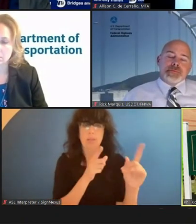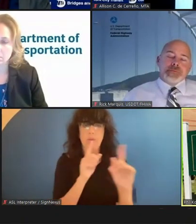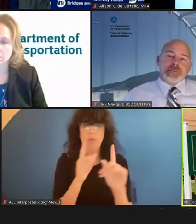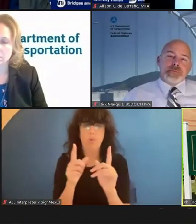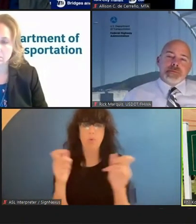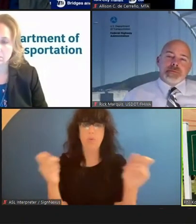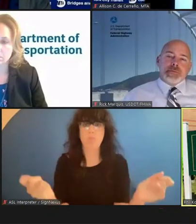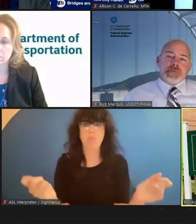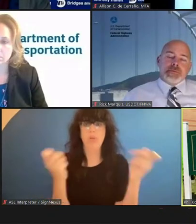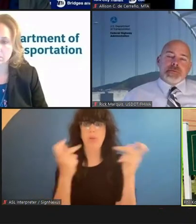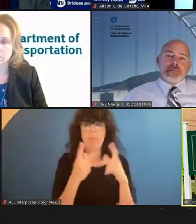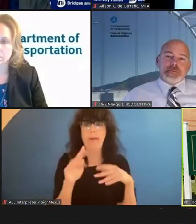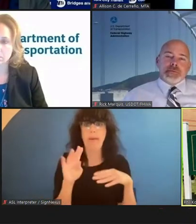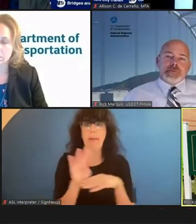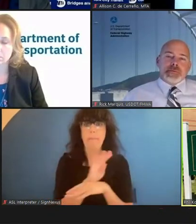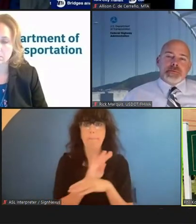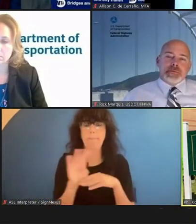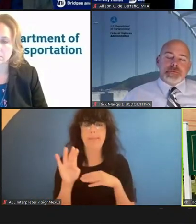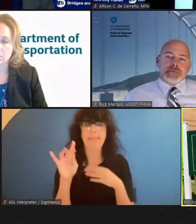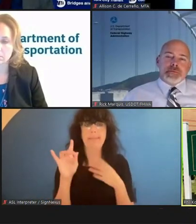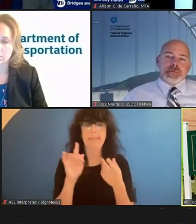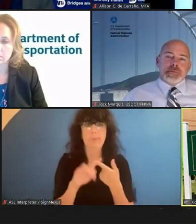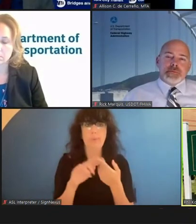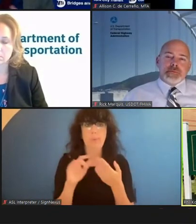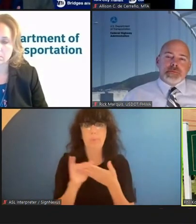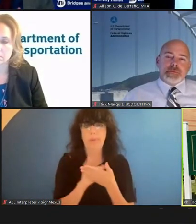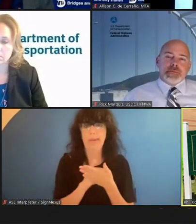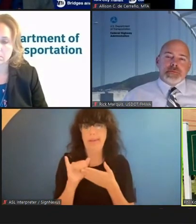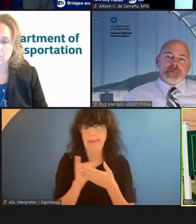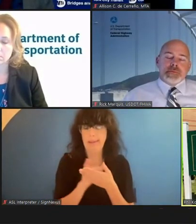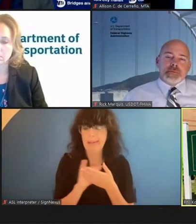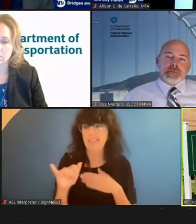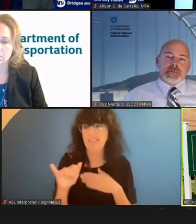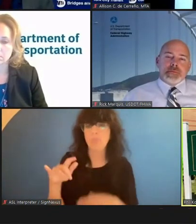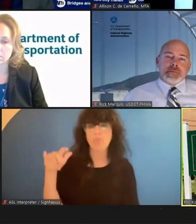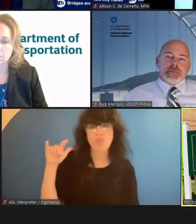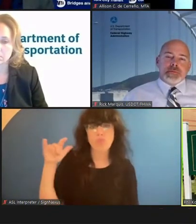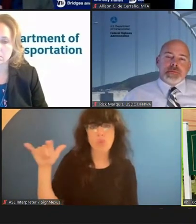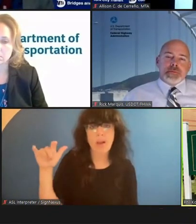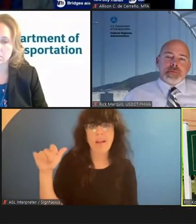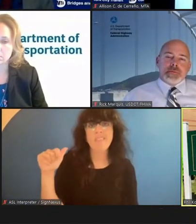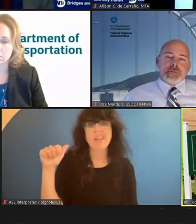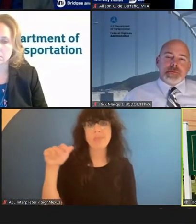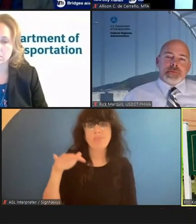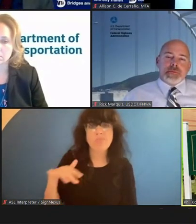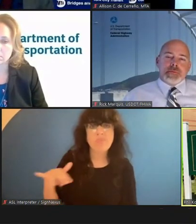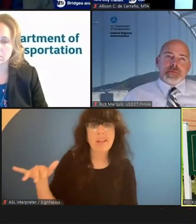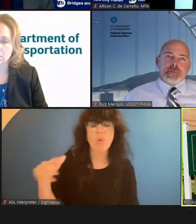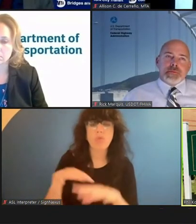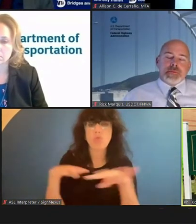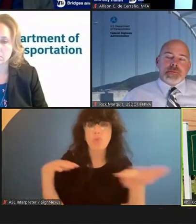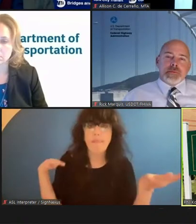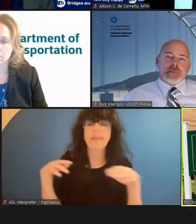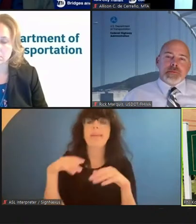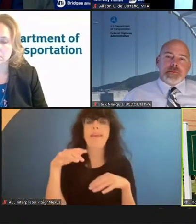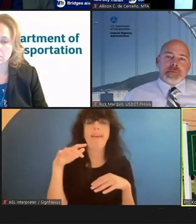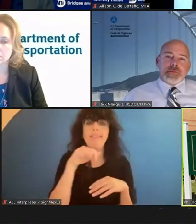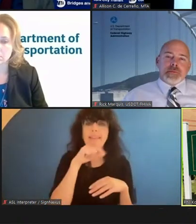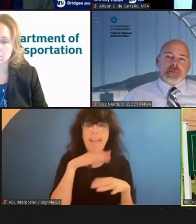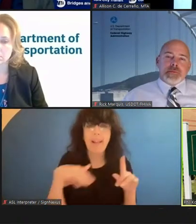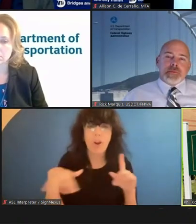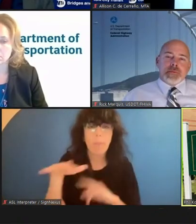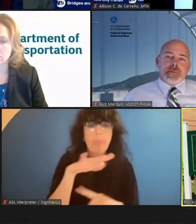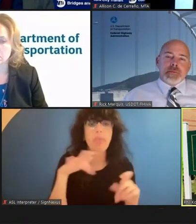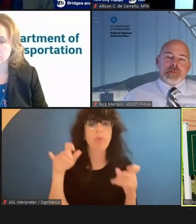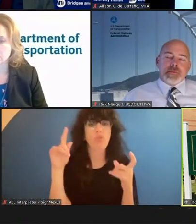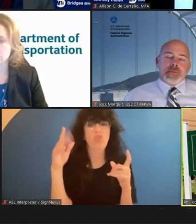back to manhattan after coving traffic and air pollution north of 60th street in manhattan and the outer boroughs